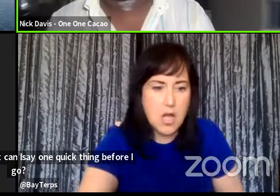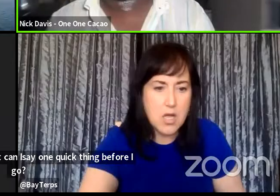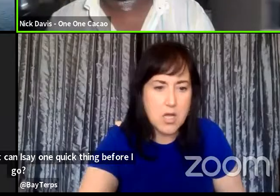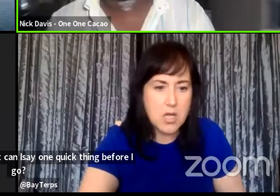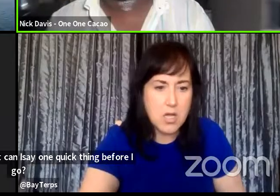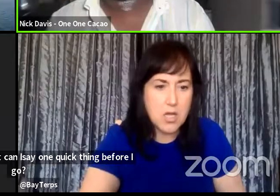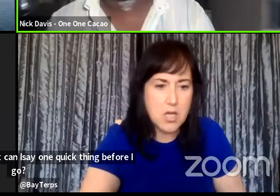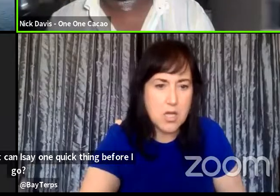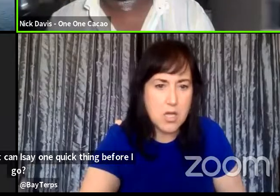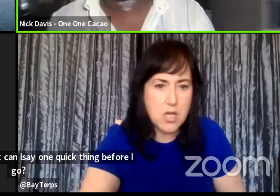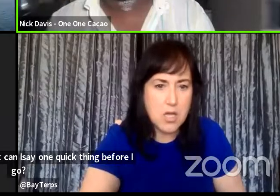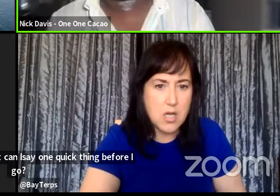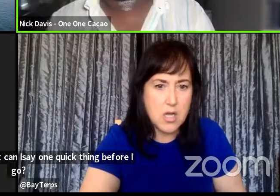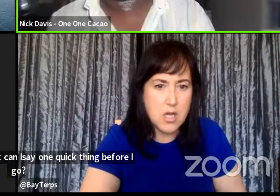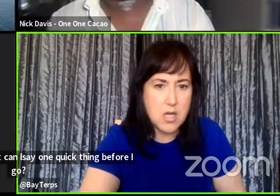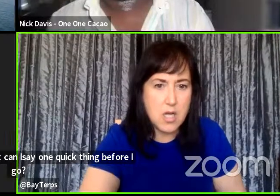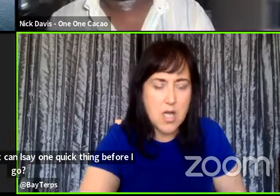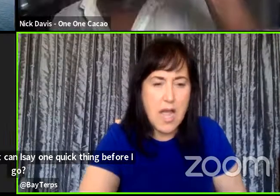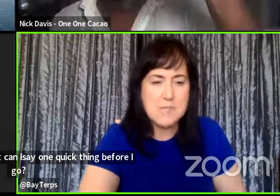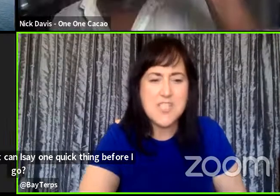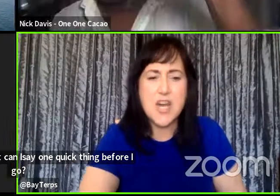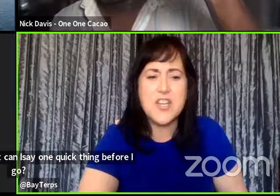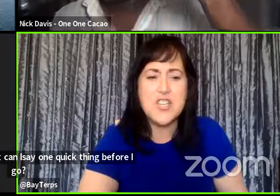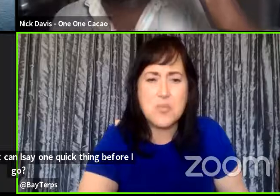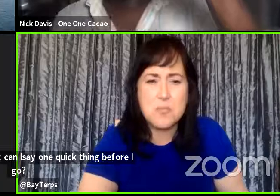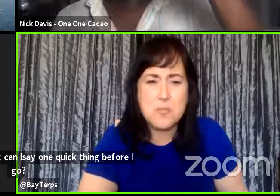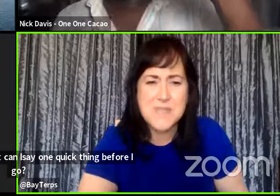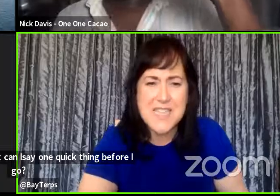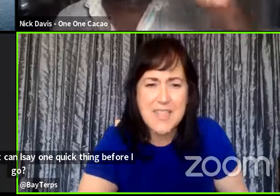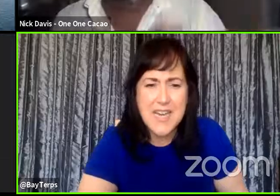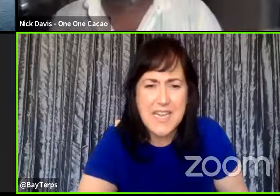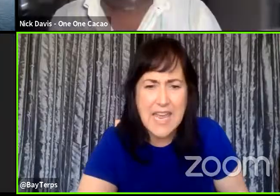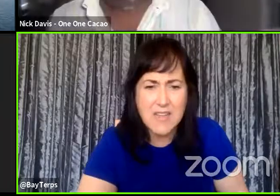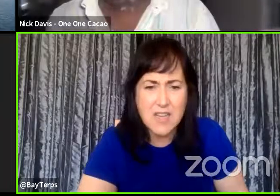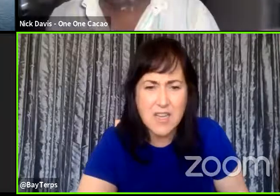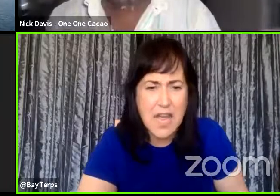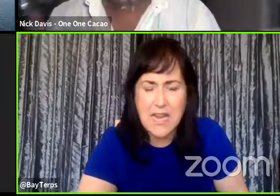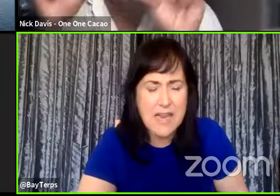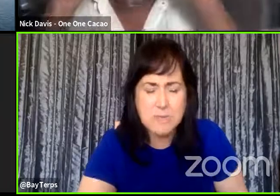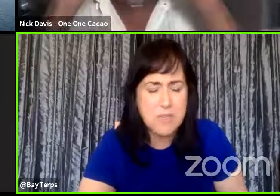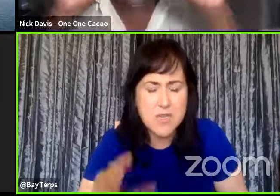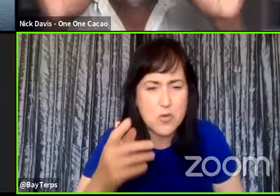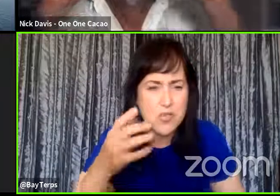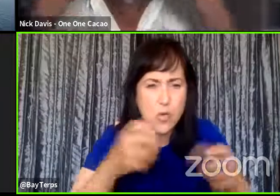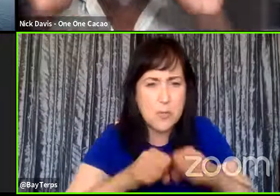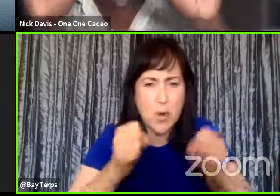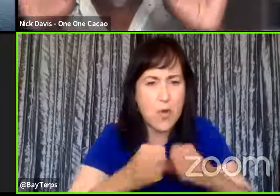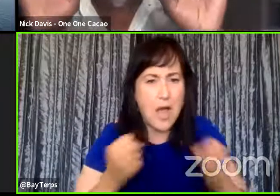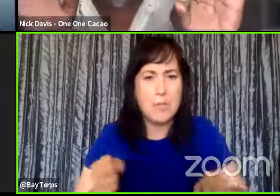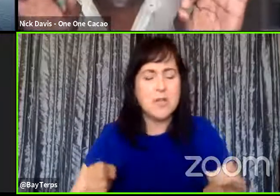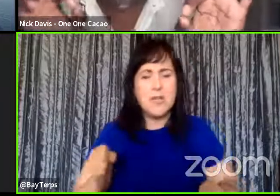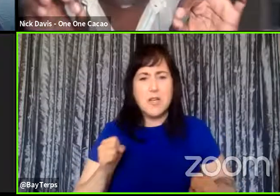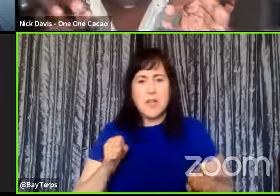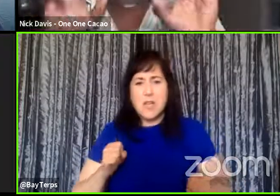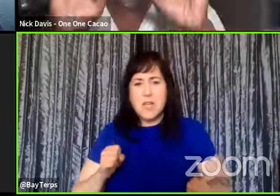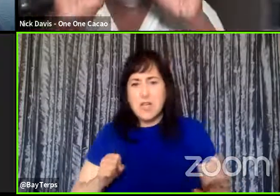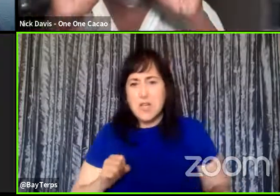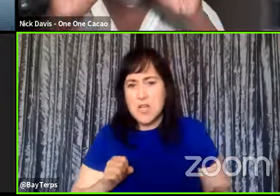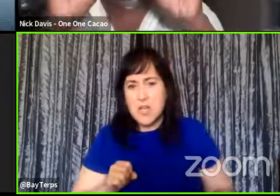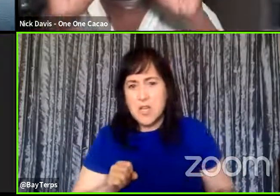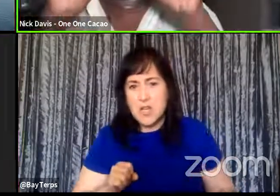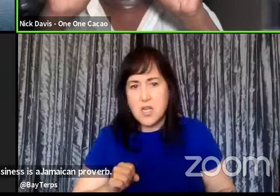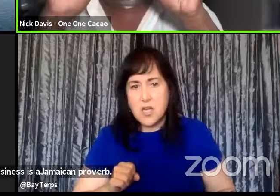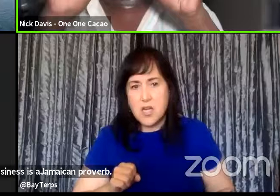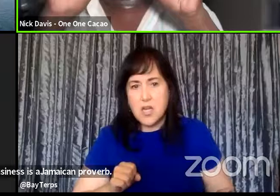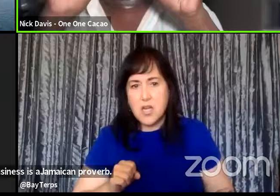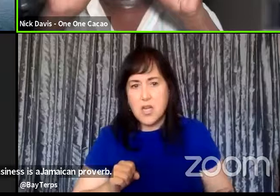is one cocoa bean at a time. I'm sorry, could you say that again? You sort of broke up. So